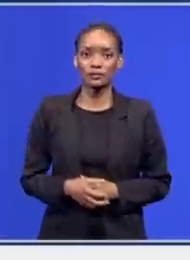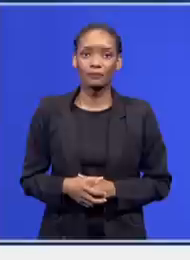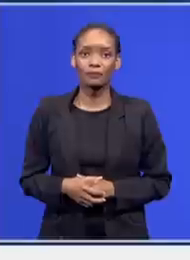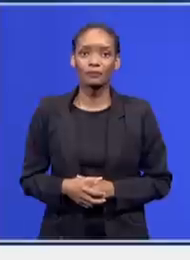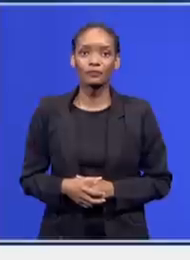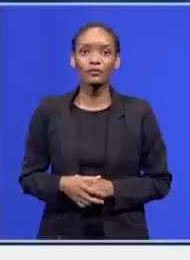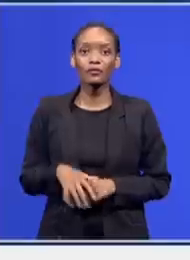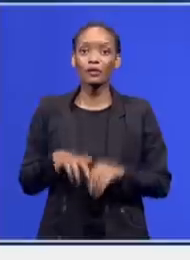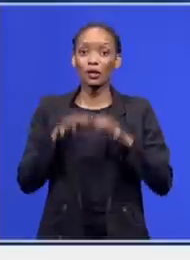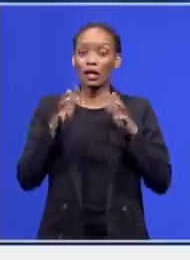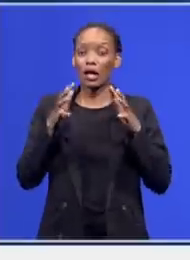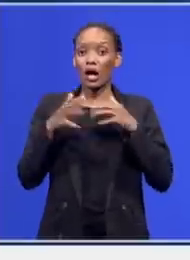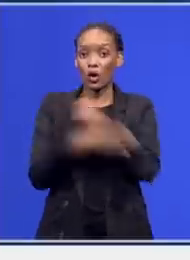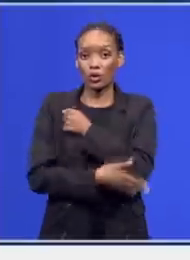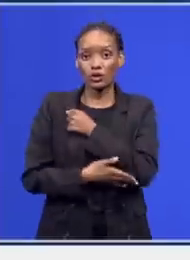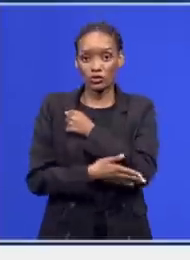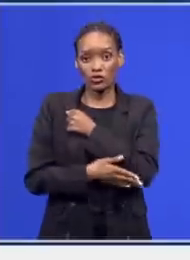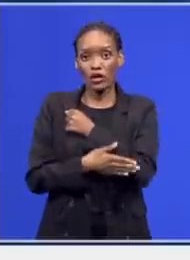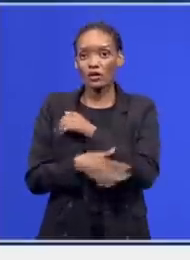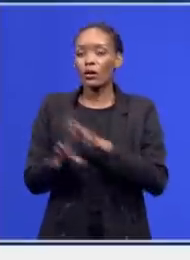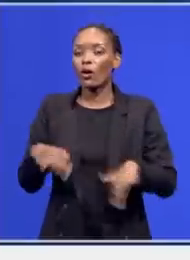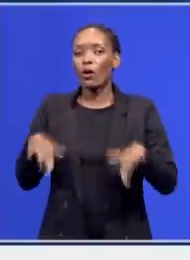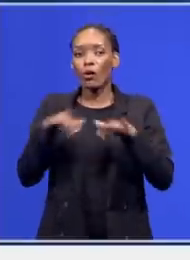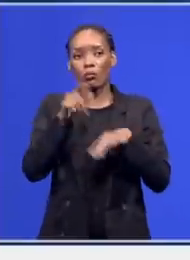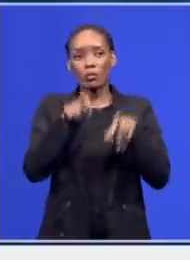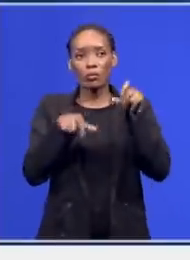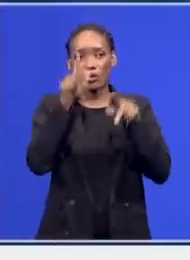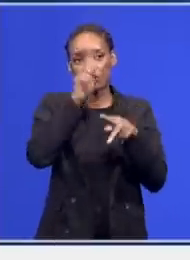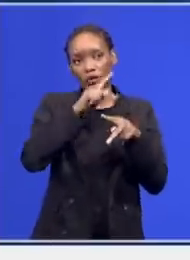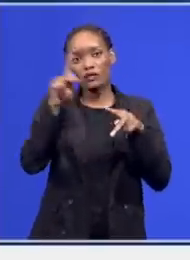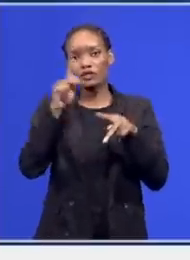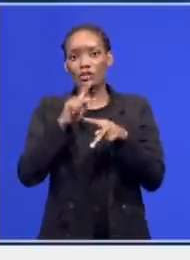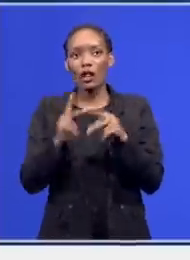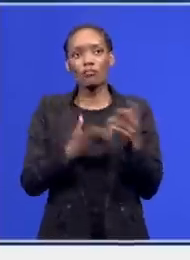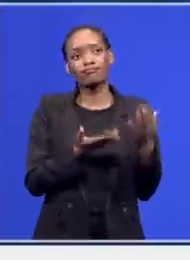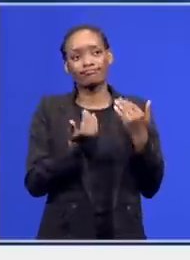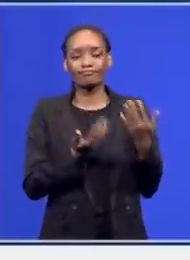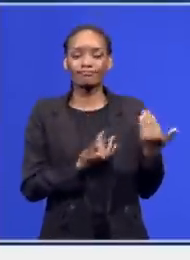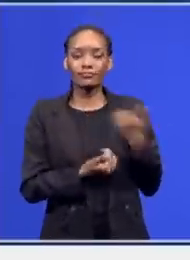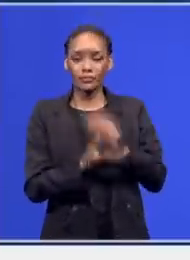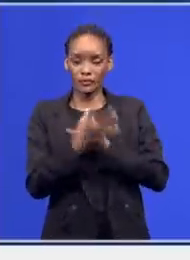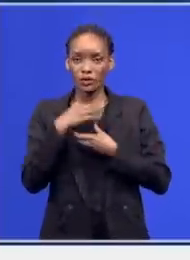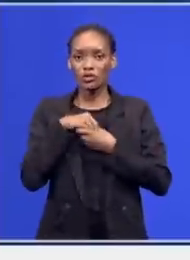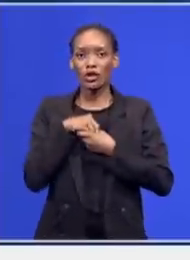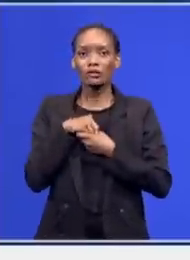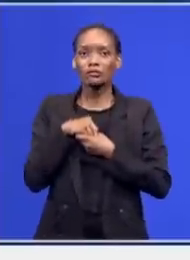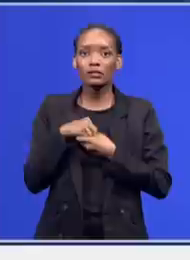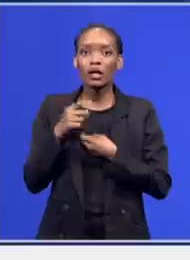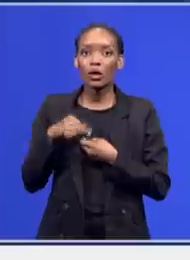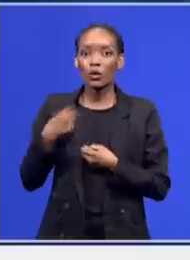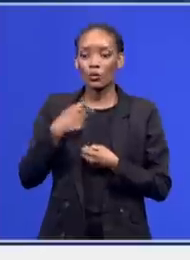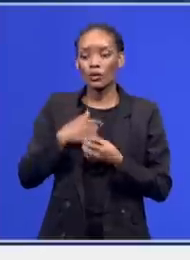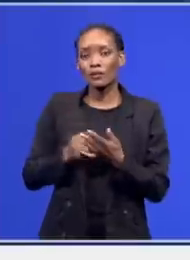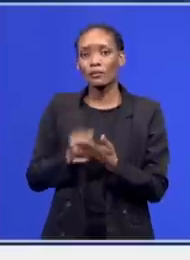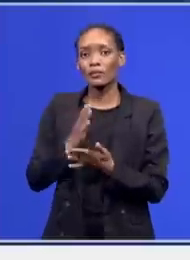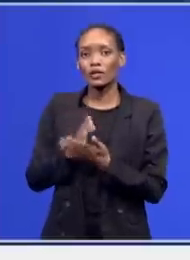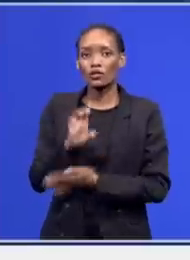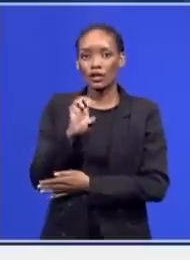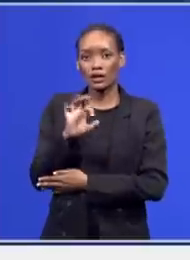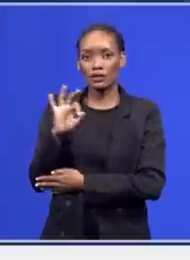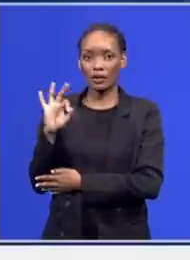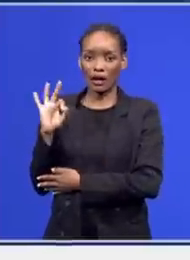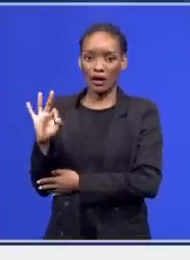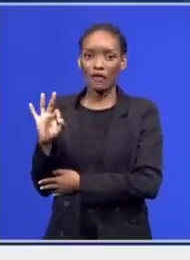the country calling on all professionals to join me in this force to make sure that we help the EFF to achieve.